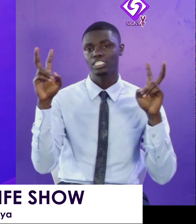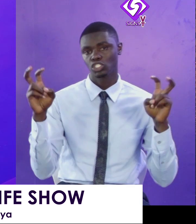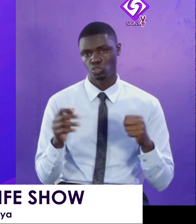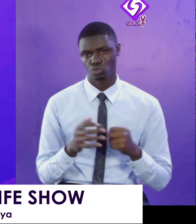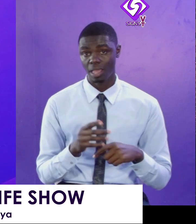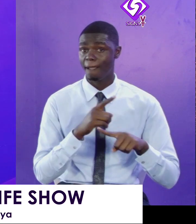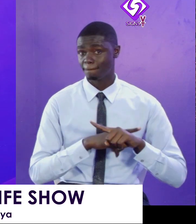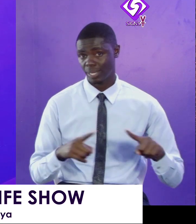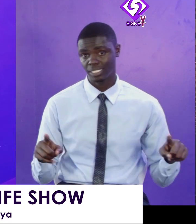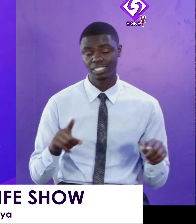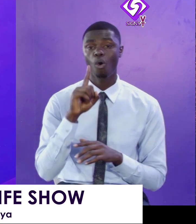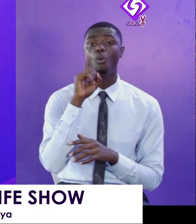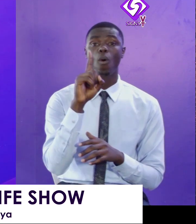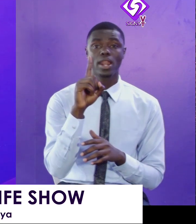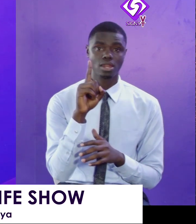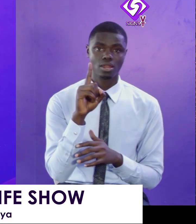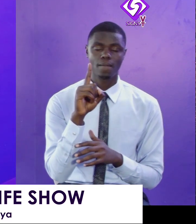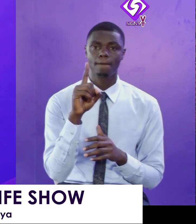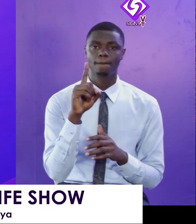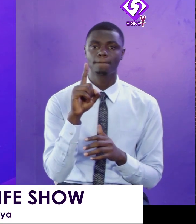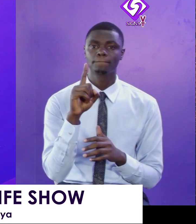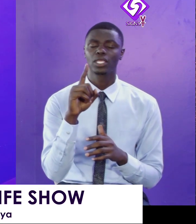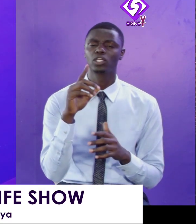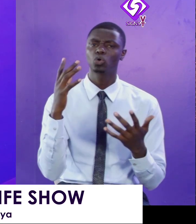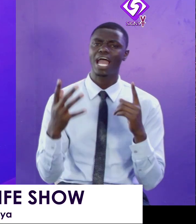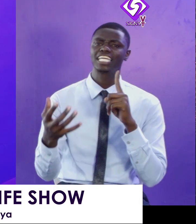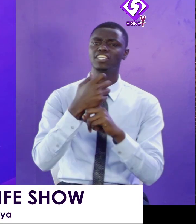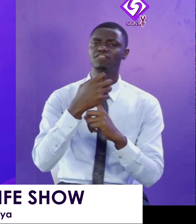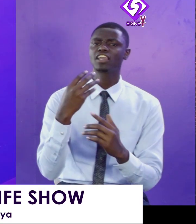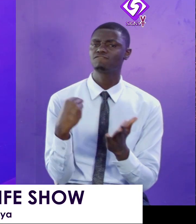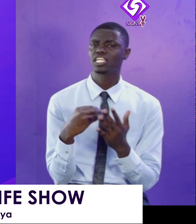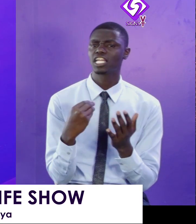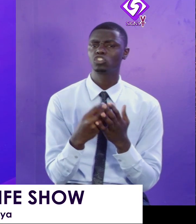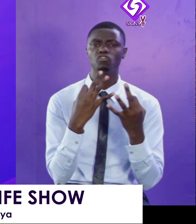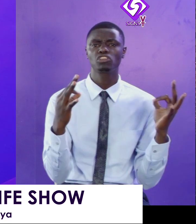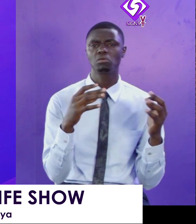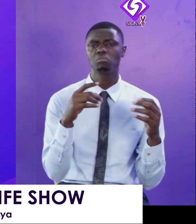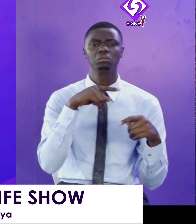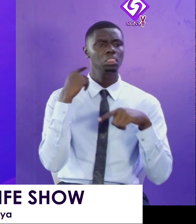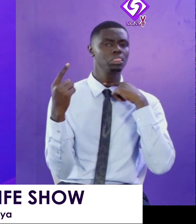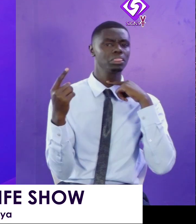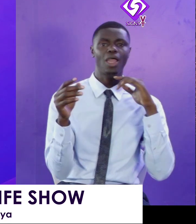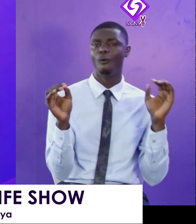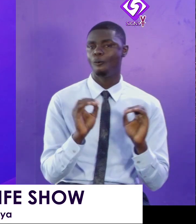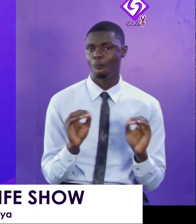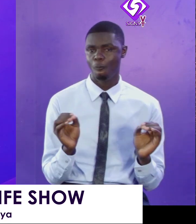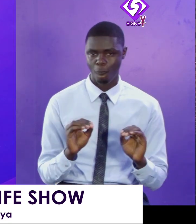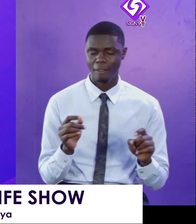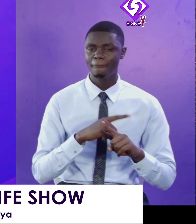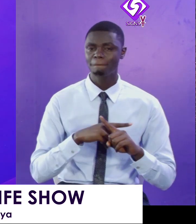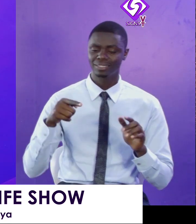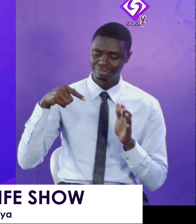But one of the, reaching financial freedom is not a joke. It's a deep